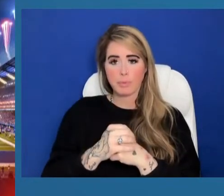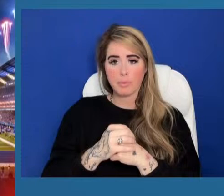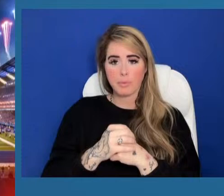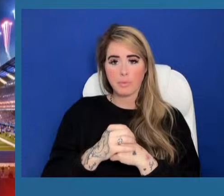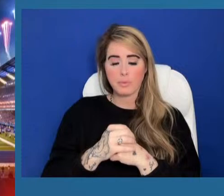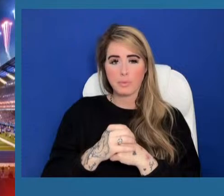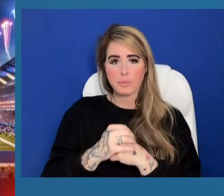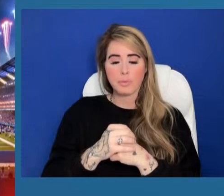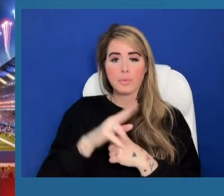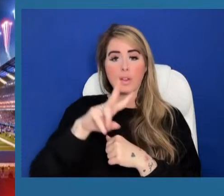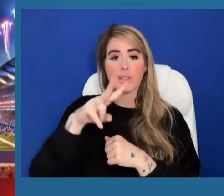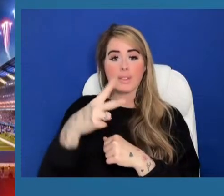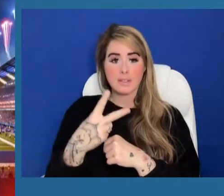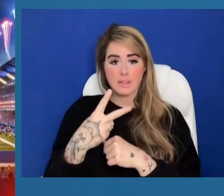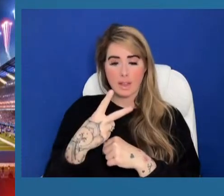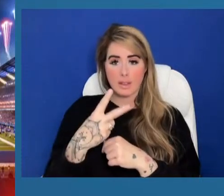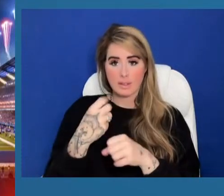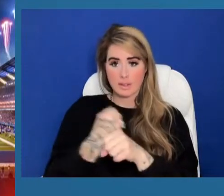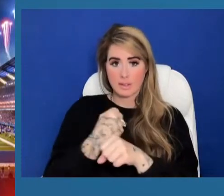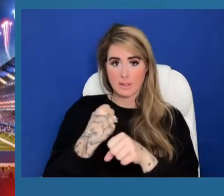The second stat,